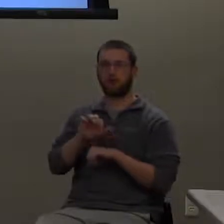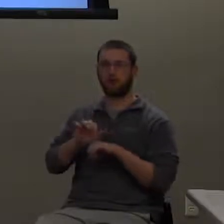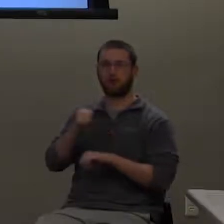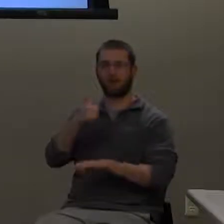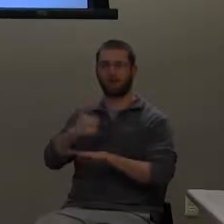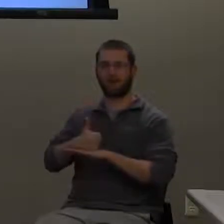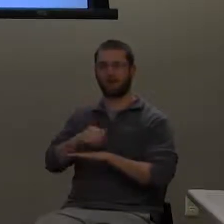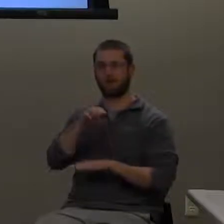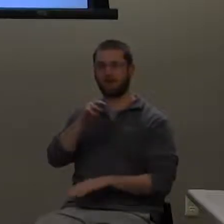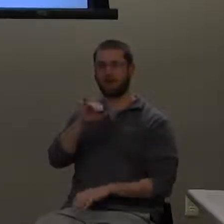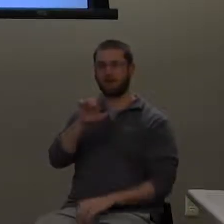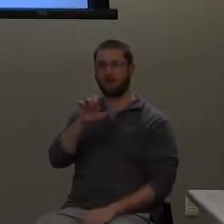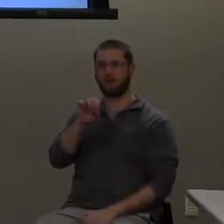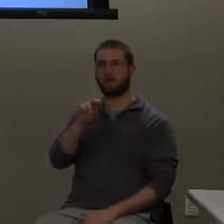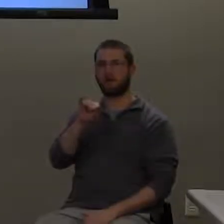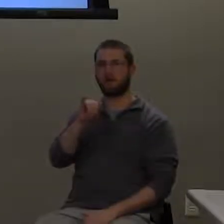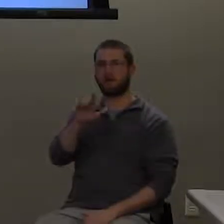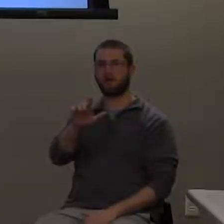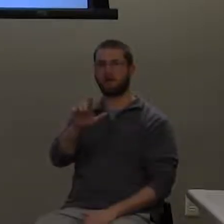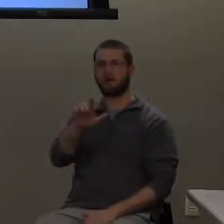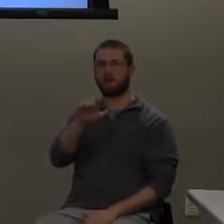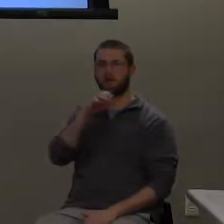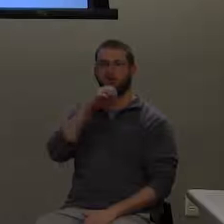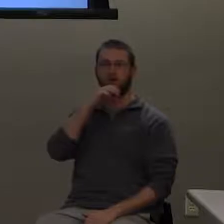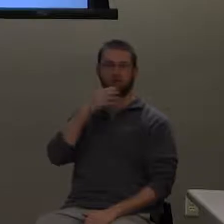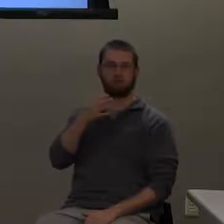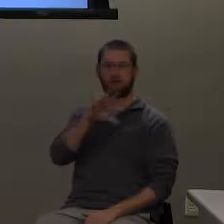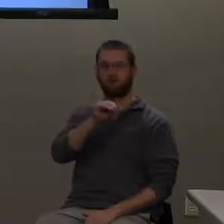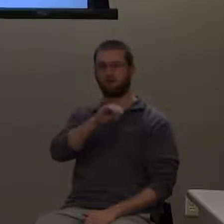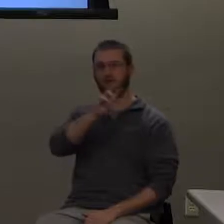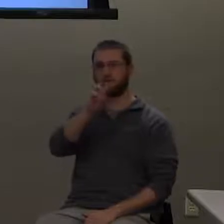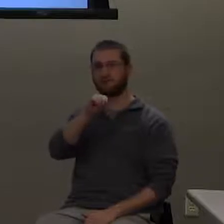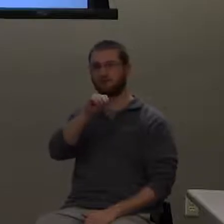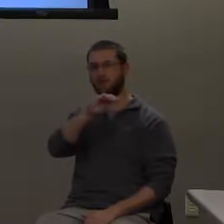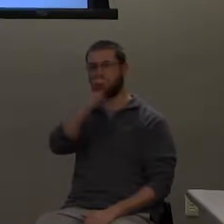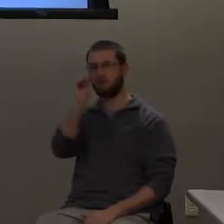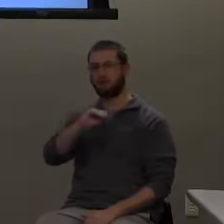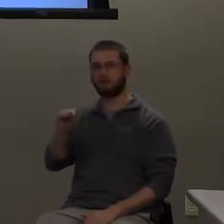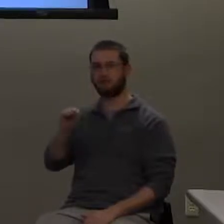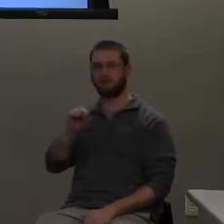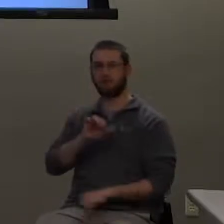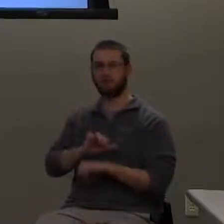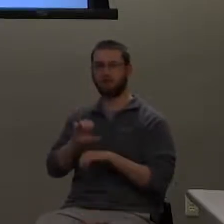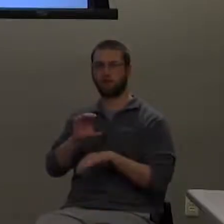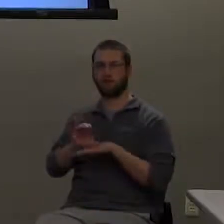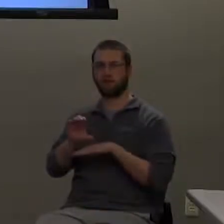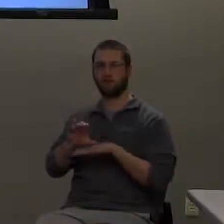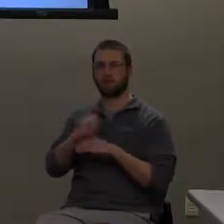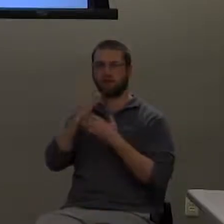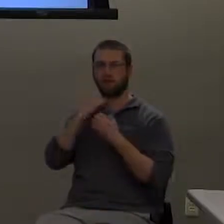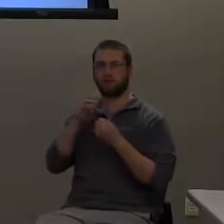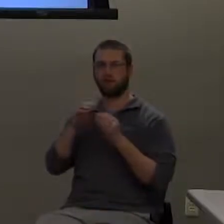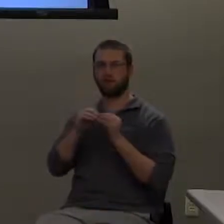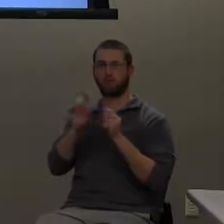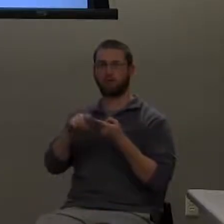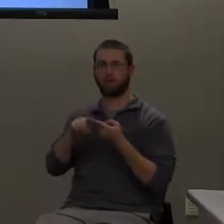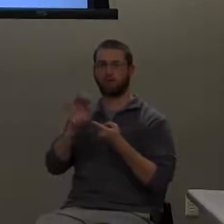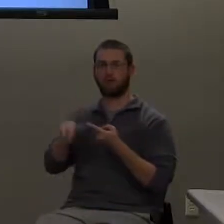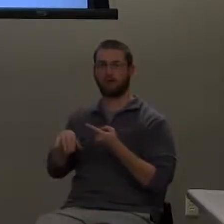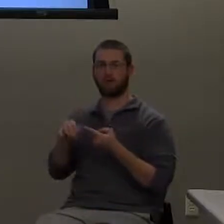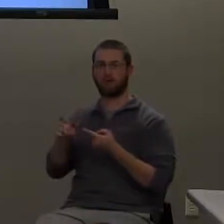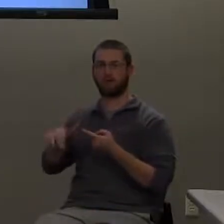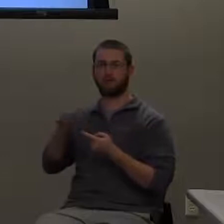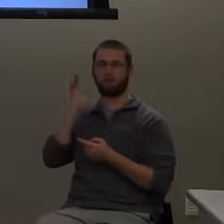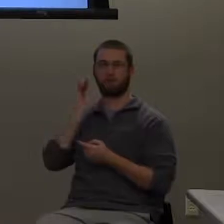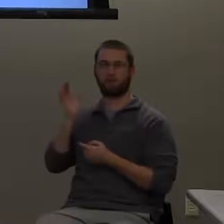your millennial base, which is now pushing 50-60% of your workforce, cares more about where they live than what they do. To be frank,